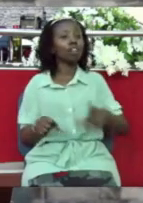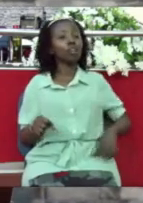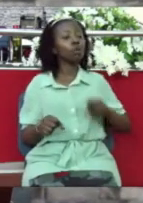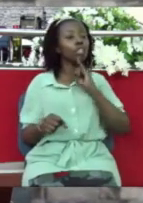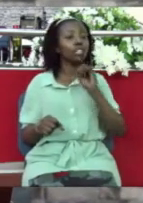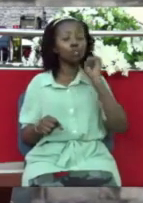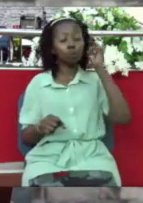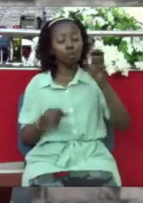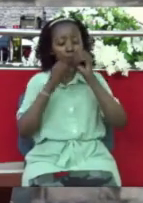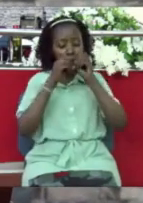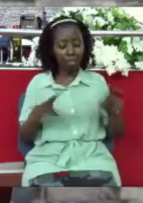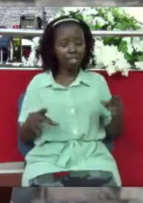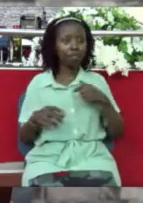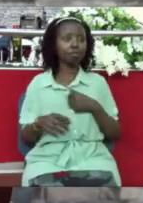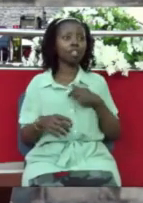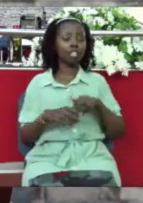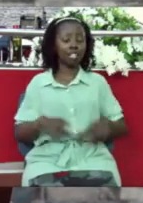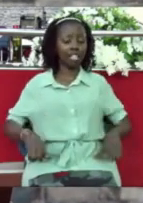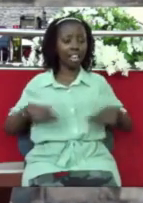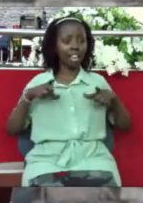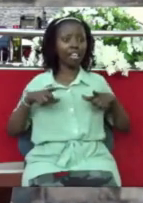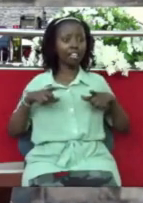Bwana ni kwamba atatubariki. In the land of the living.